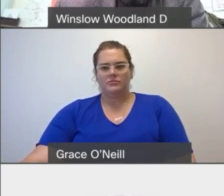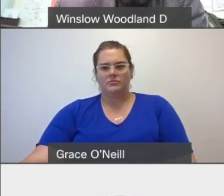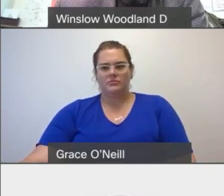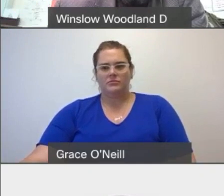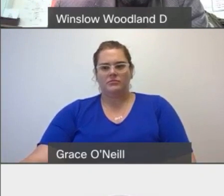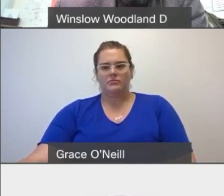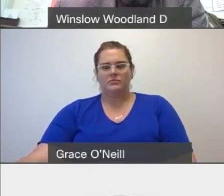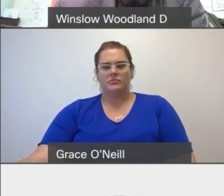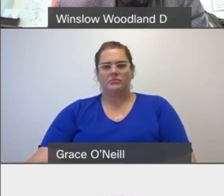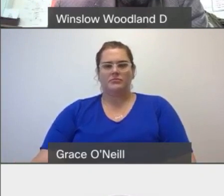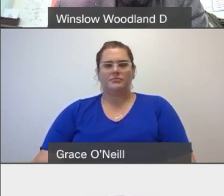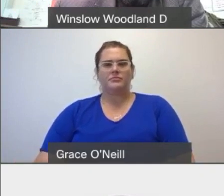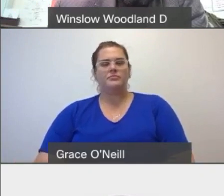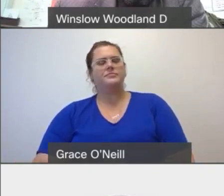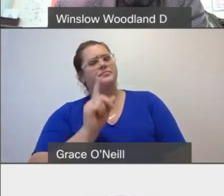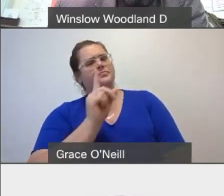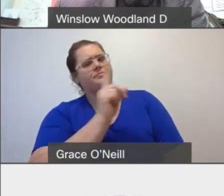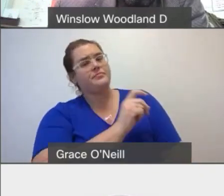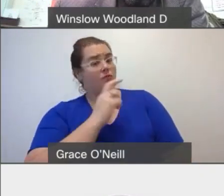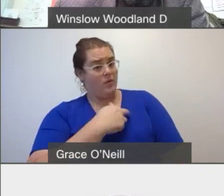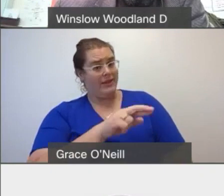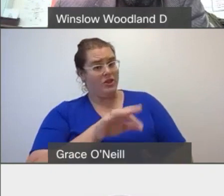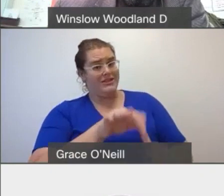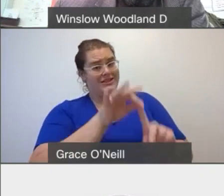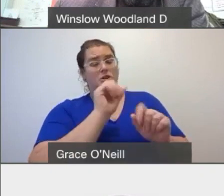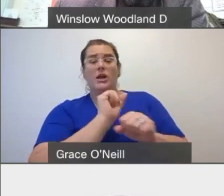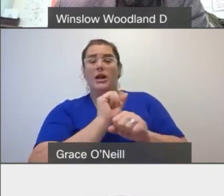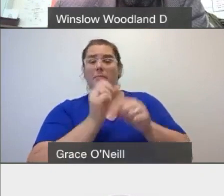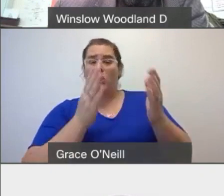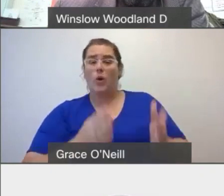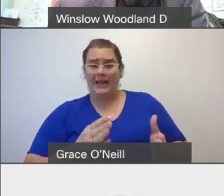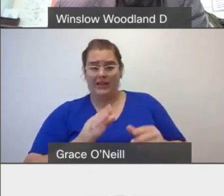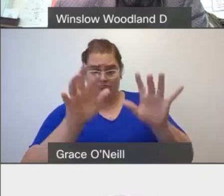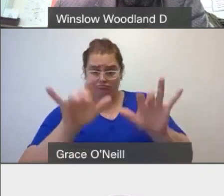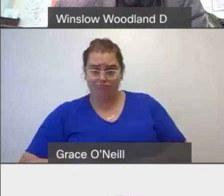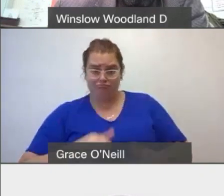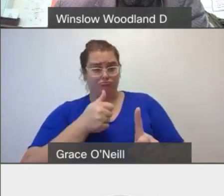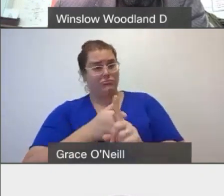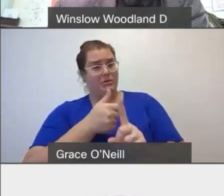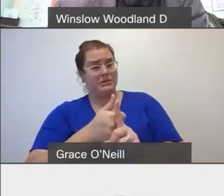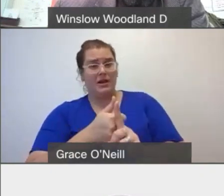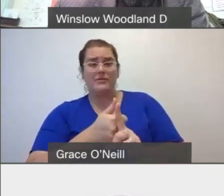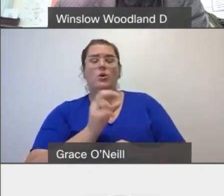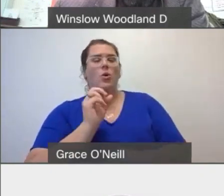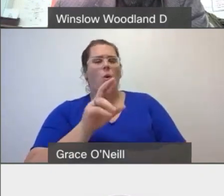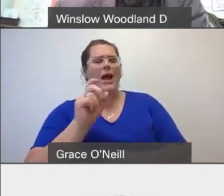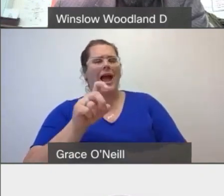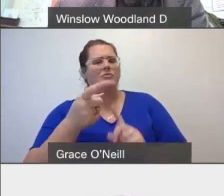For the religious exemption, can the employee write the letter themselves, or does it have to come from their religious leader?